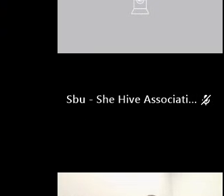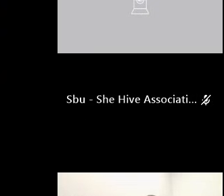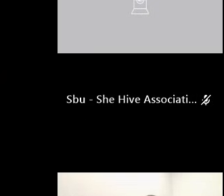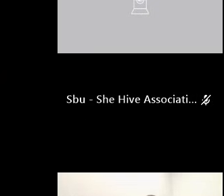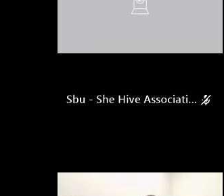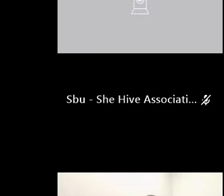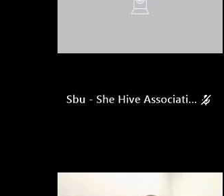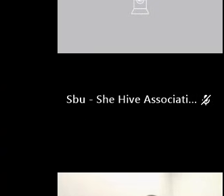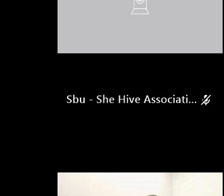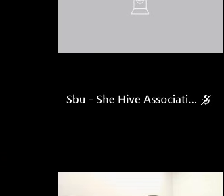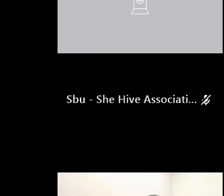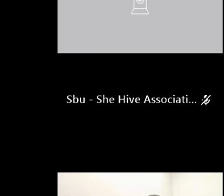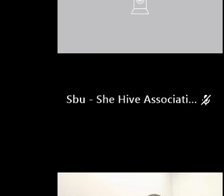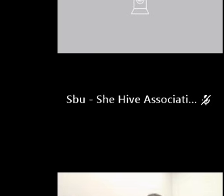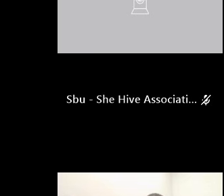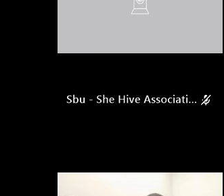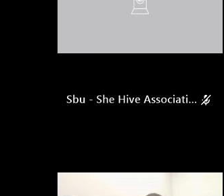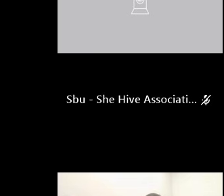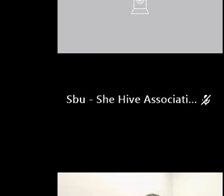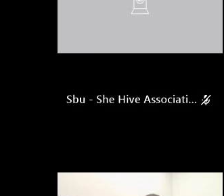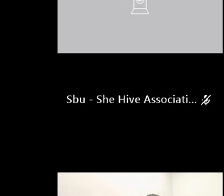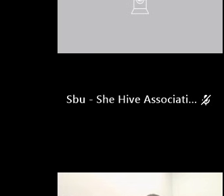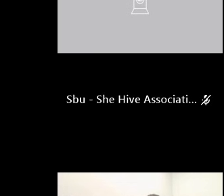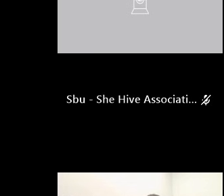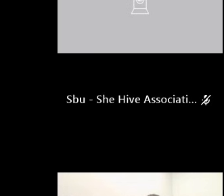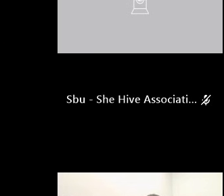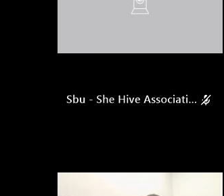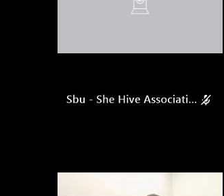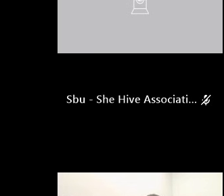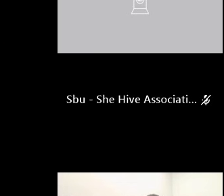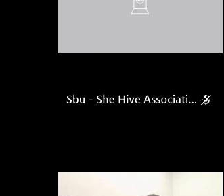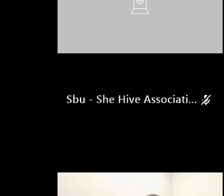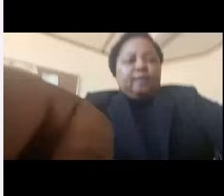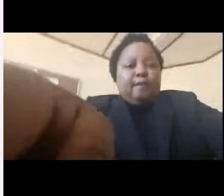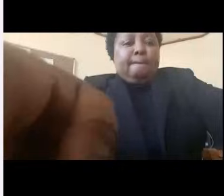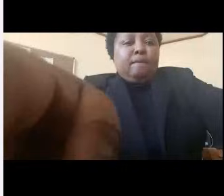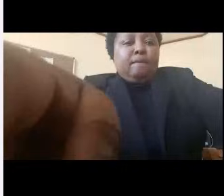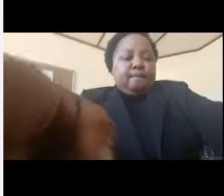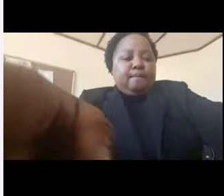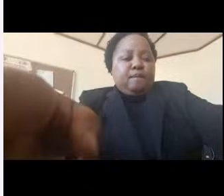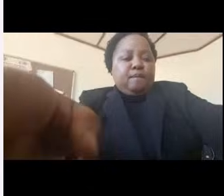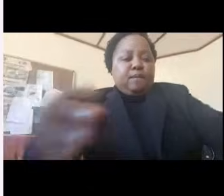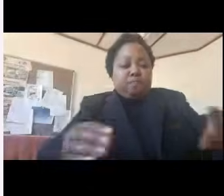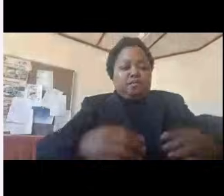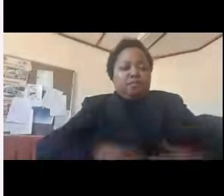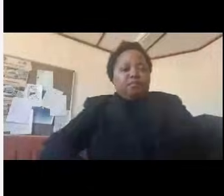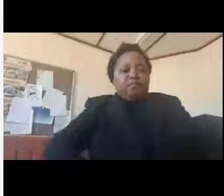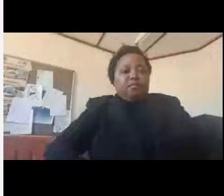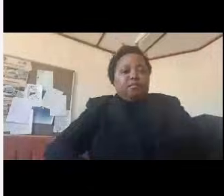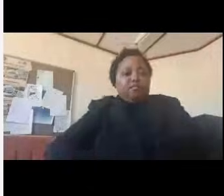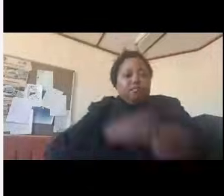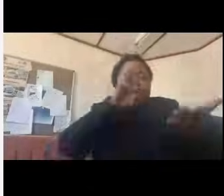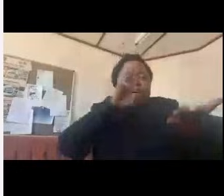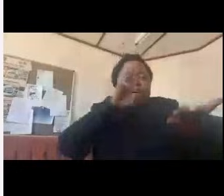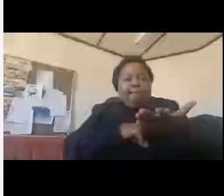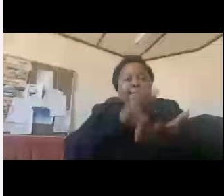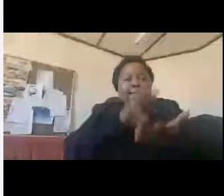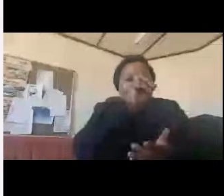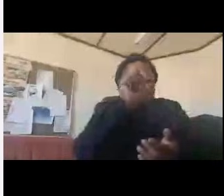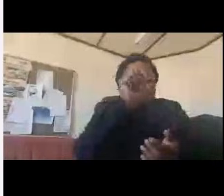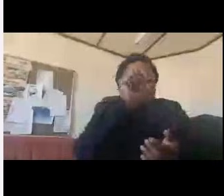worked extensively across the likes of UNFPA and other development partners, supporting